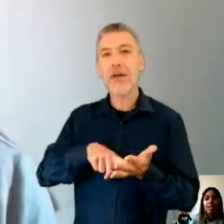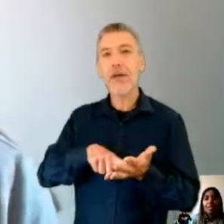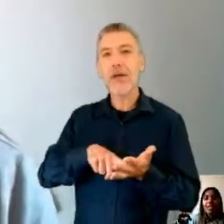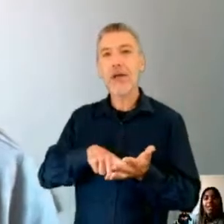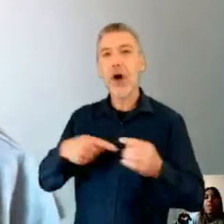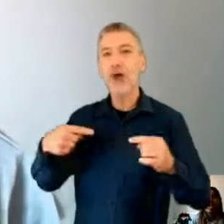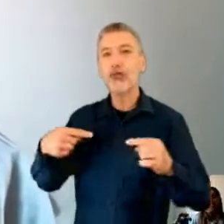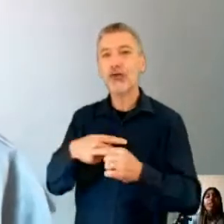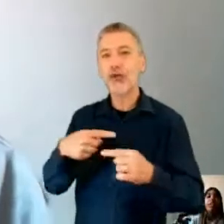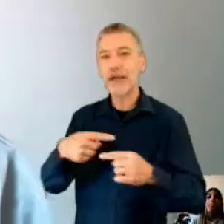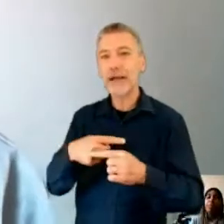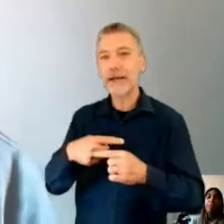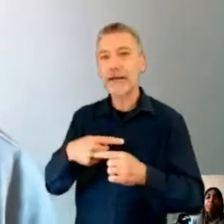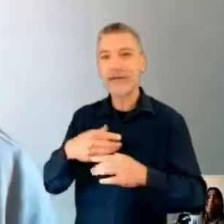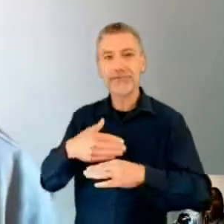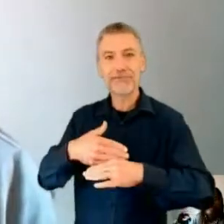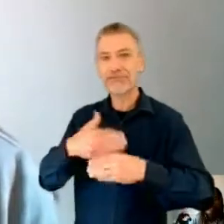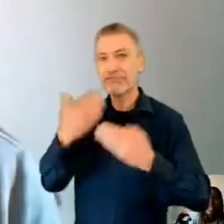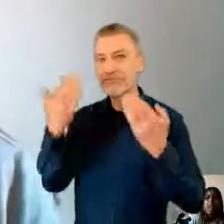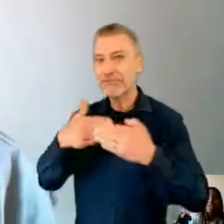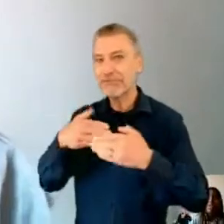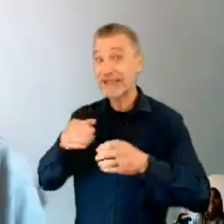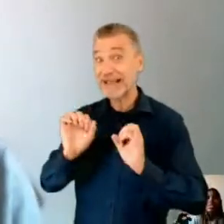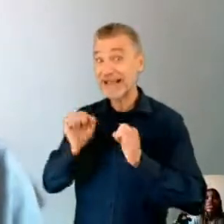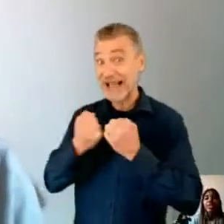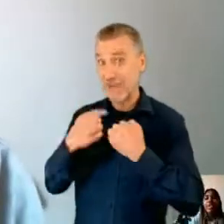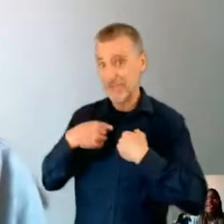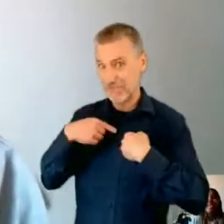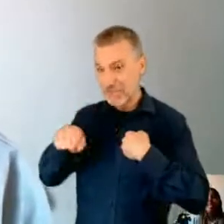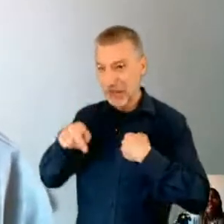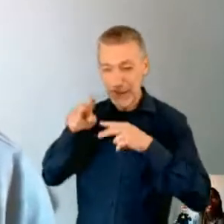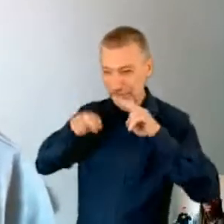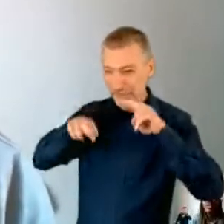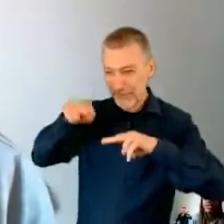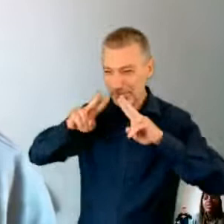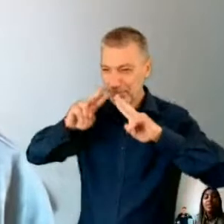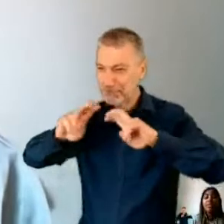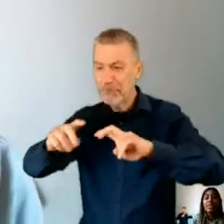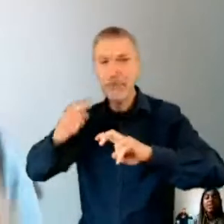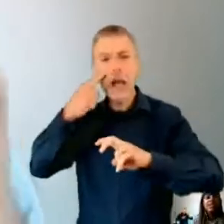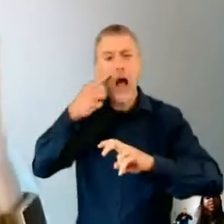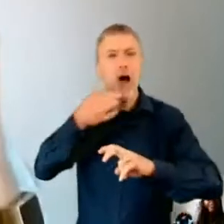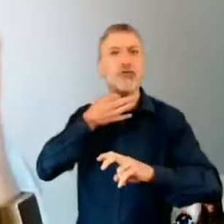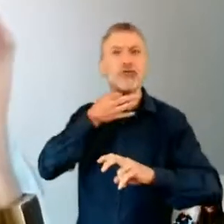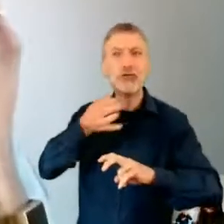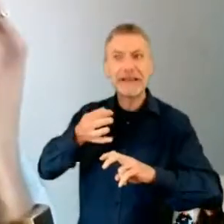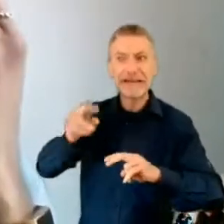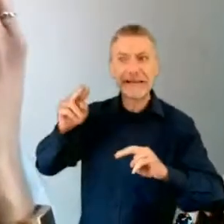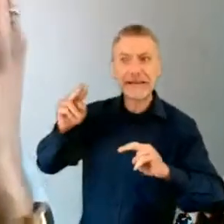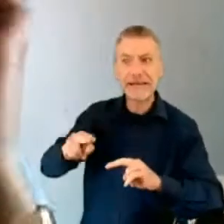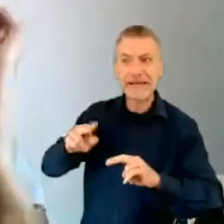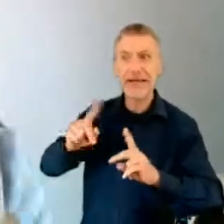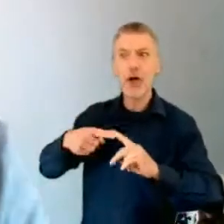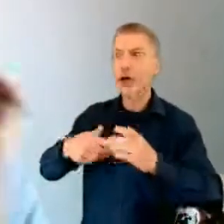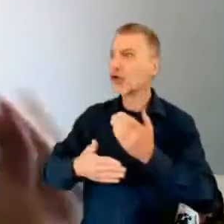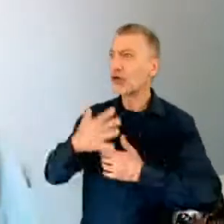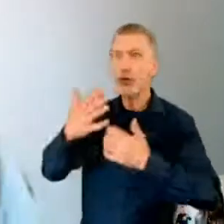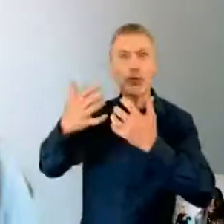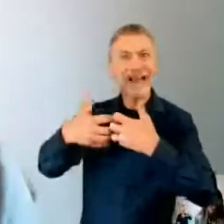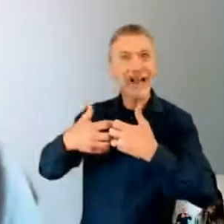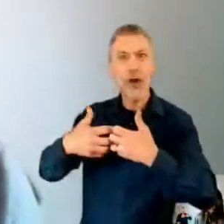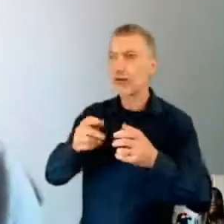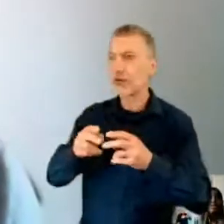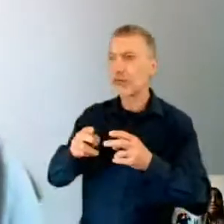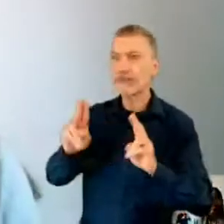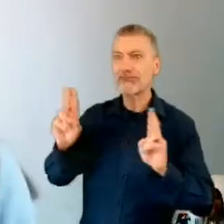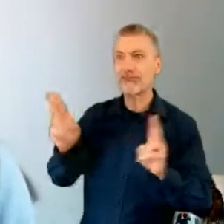level crossings with the lowest possible risk. So they're always looking at adding new systems and new technologies to make this happen. And to